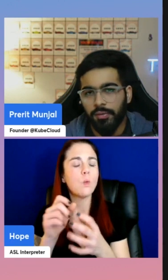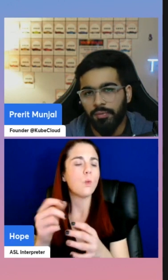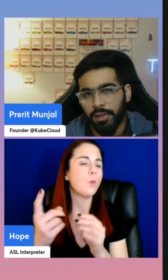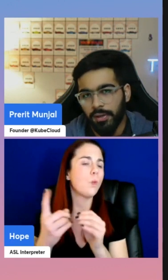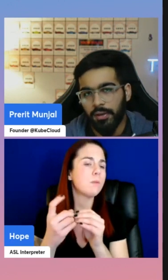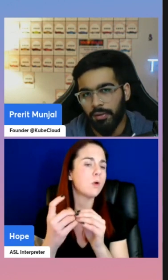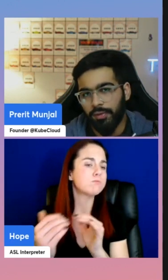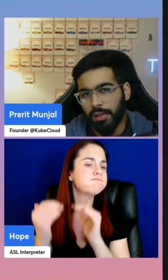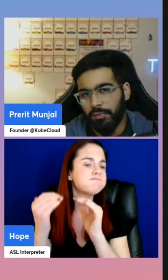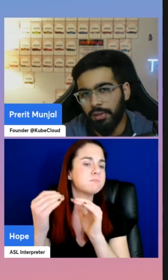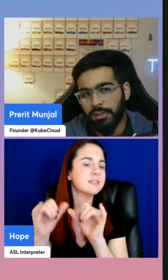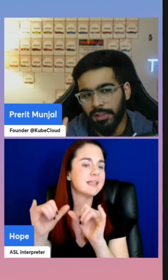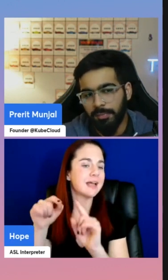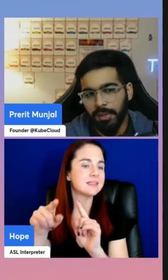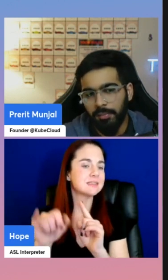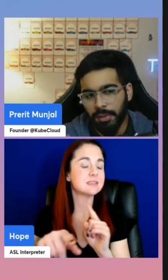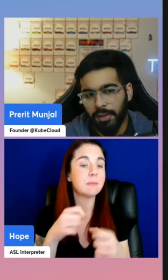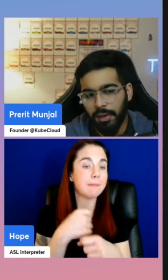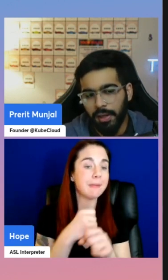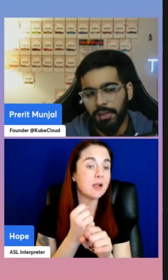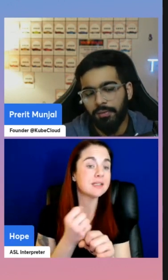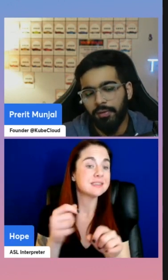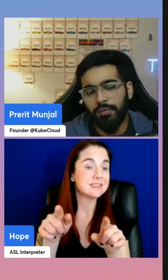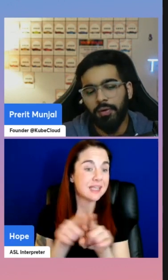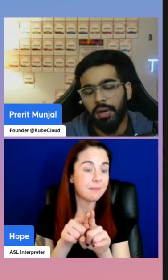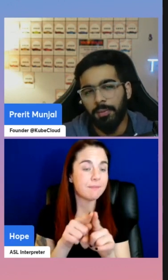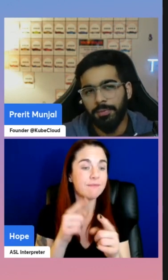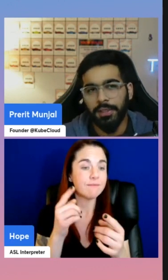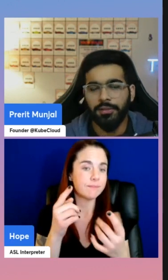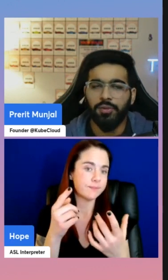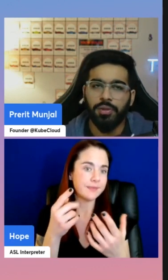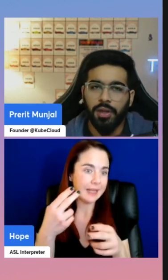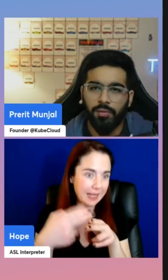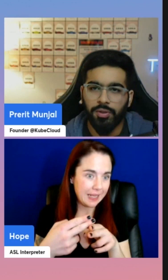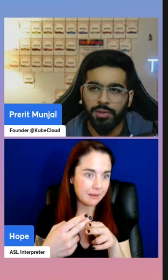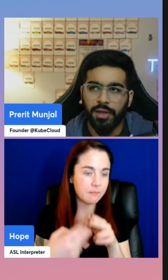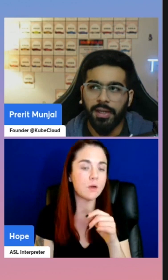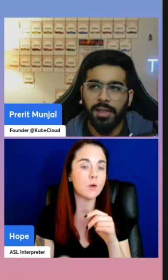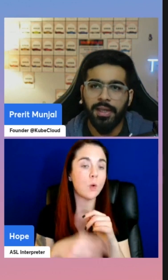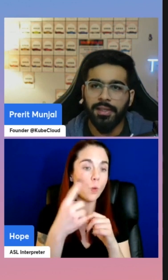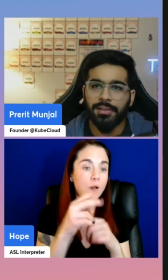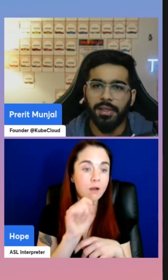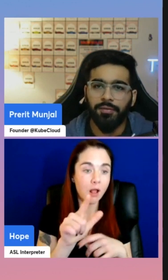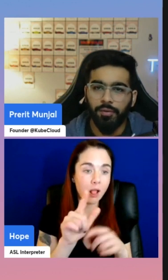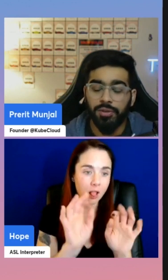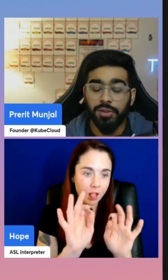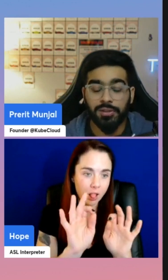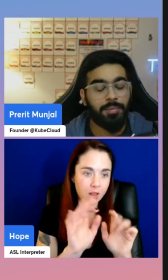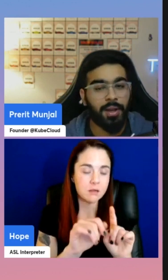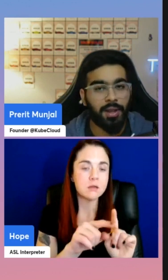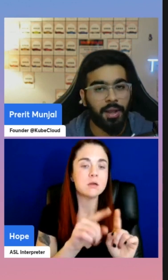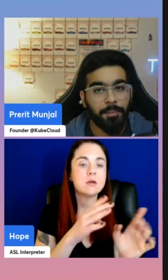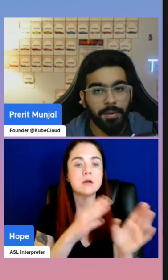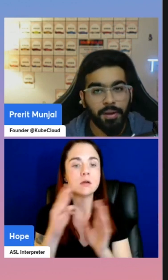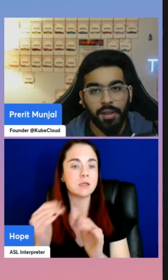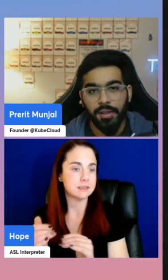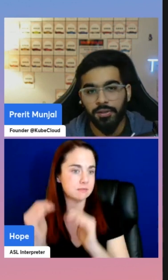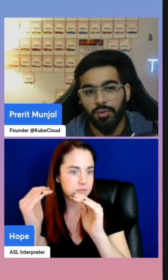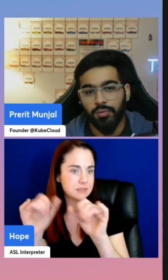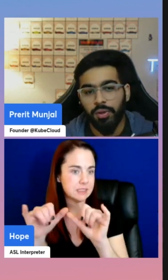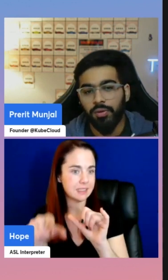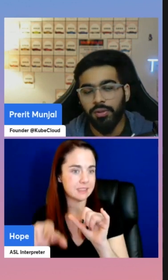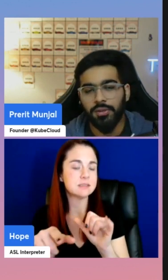we created one file with the same name null and one for upsize. So null was that in case in future some attack